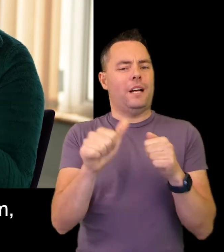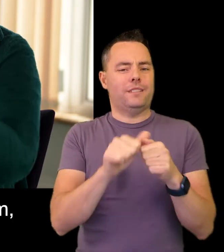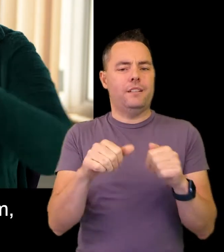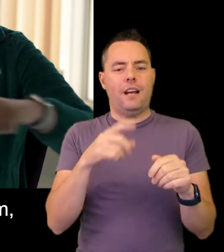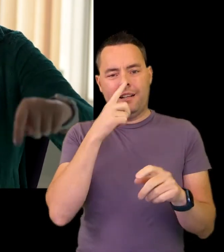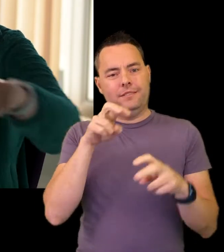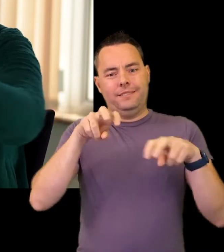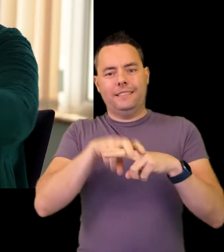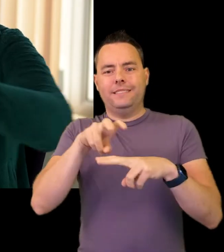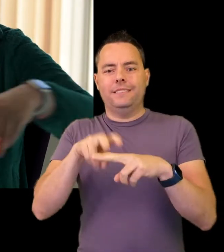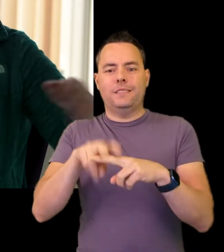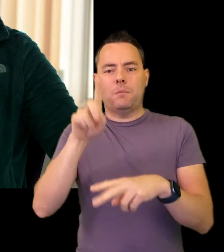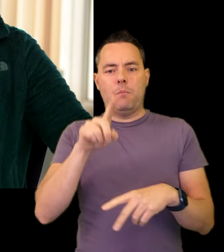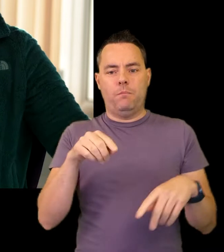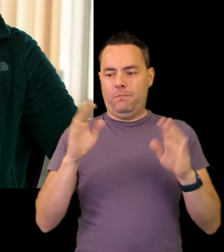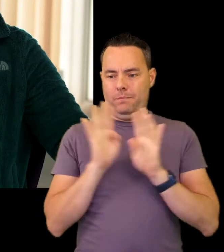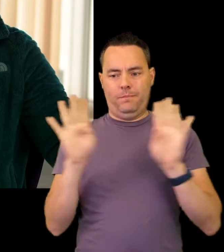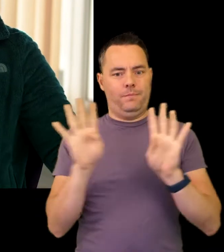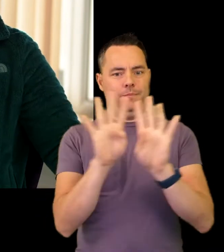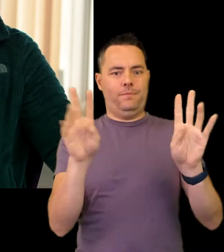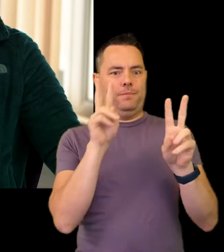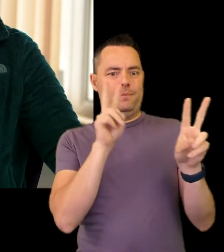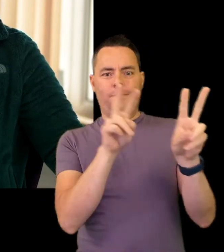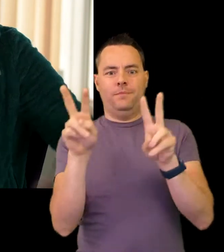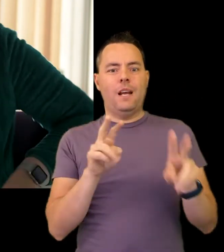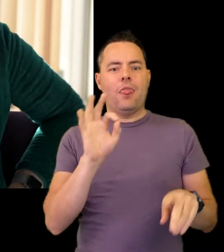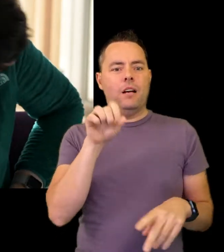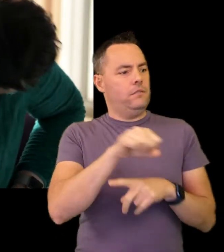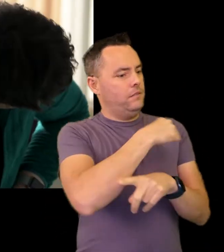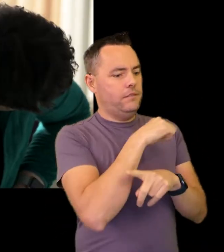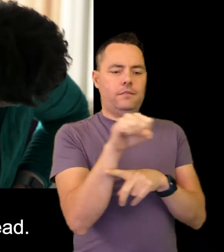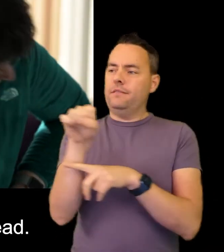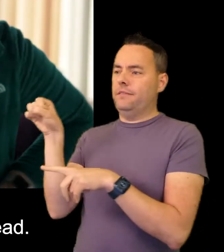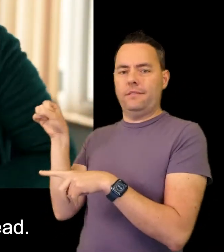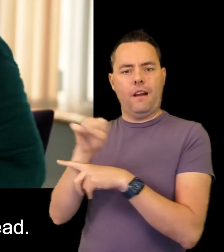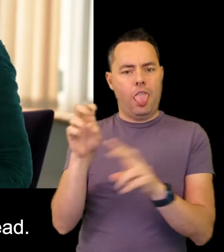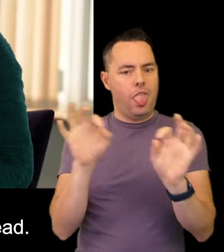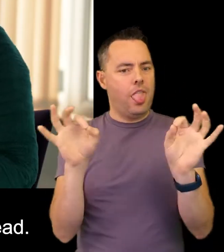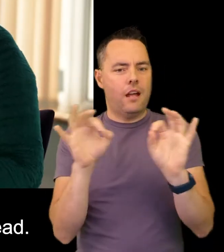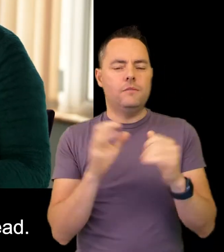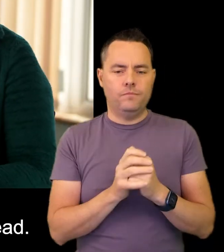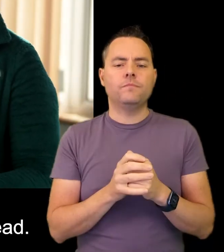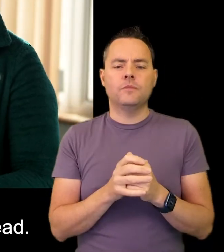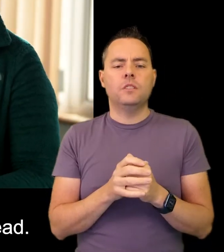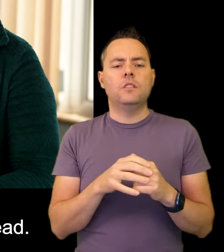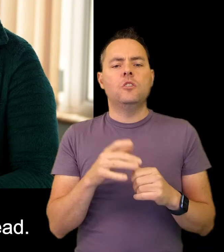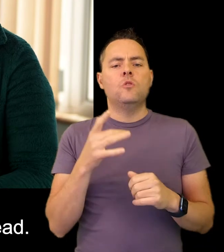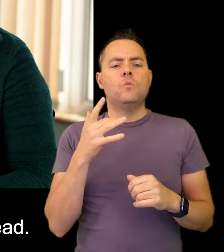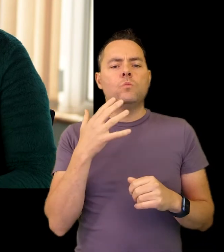room, you're sat and the people next to me here, that looks rather odd when you're trying to lip